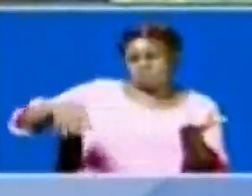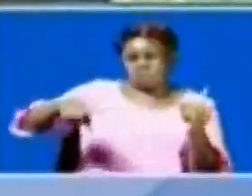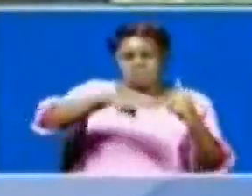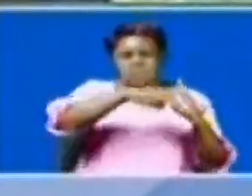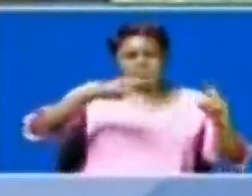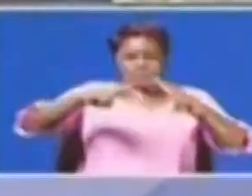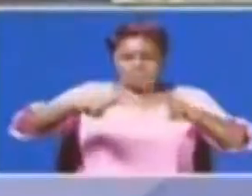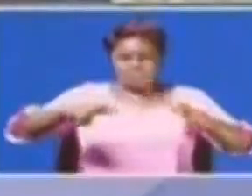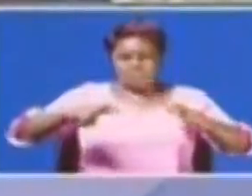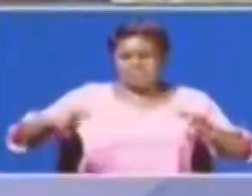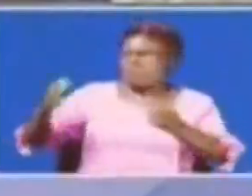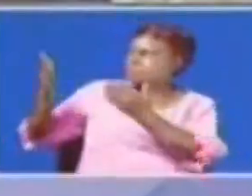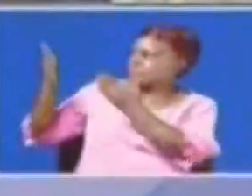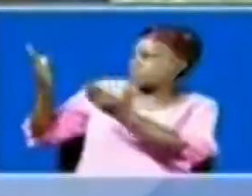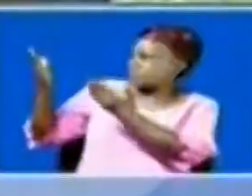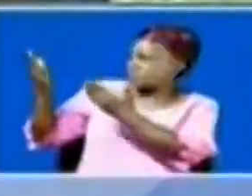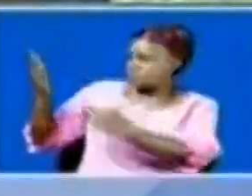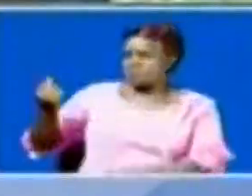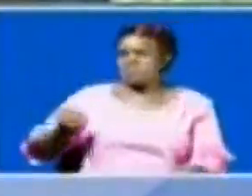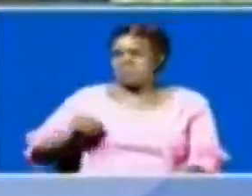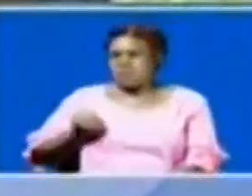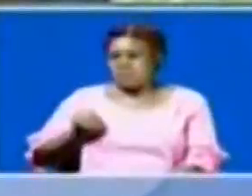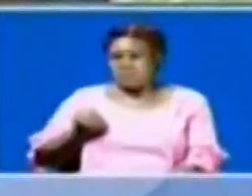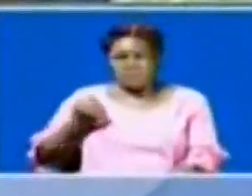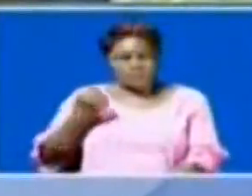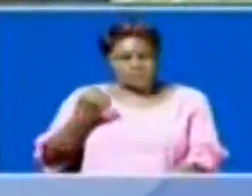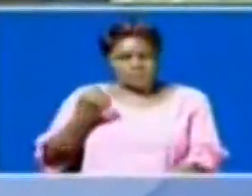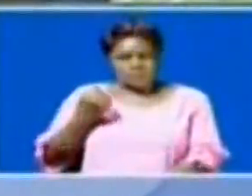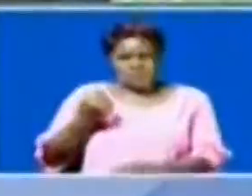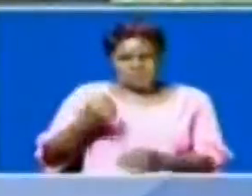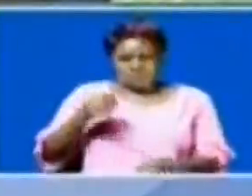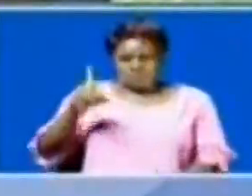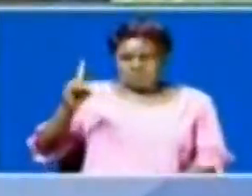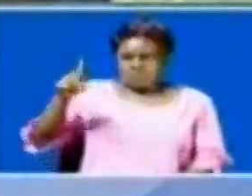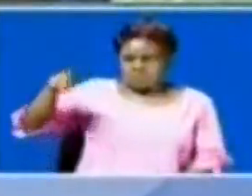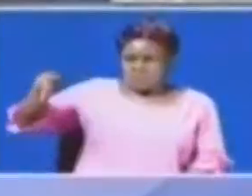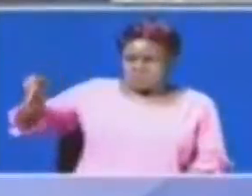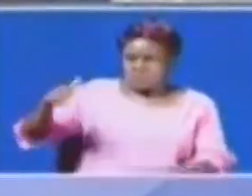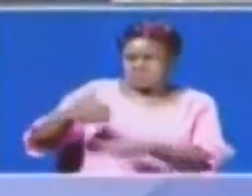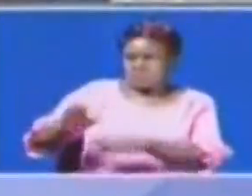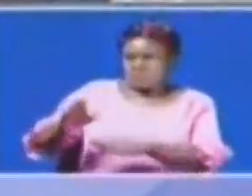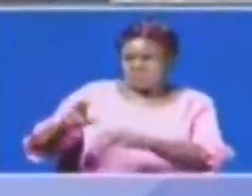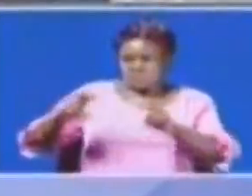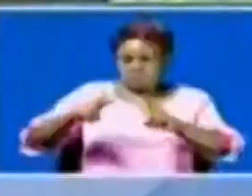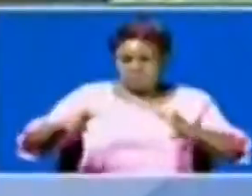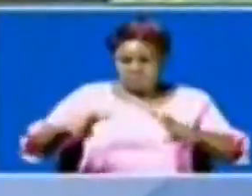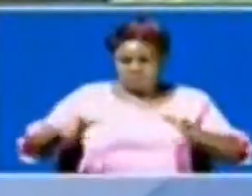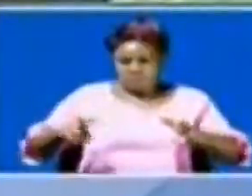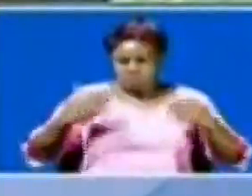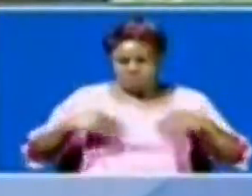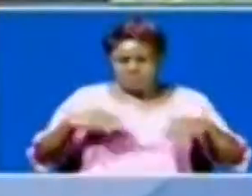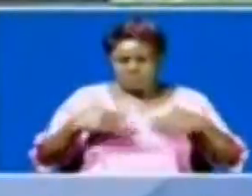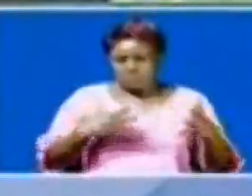of Sharon Otieno. We do understand that the director of criminal investigation did dispatch a team of homicide detectives